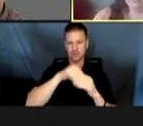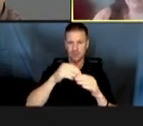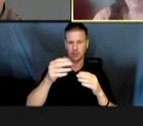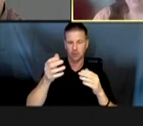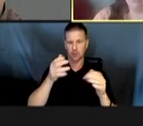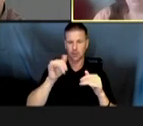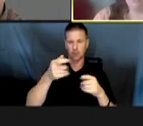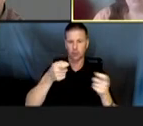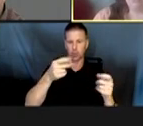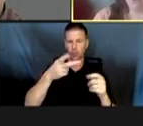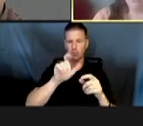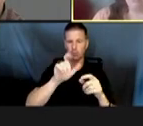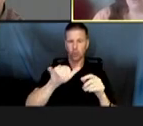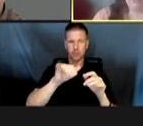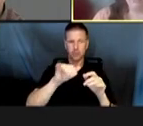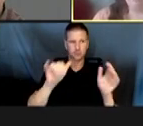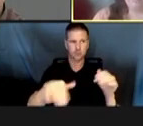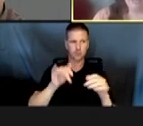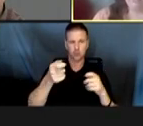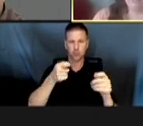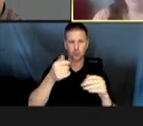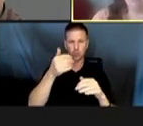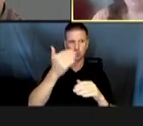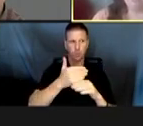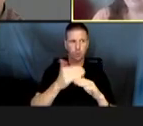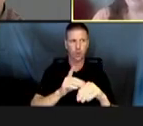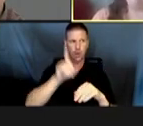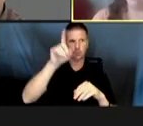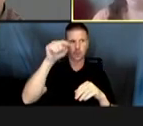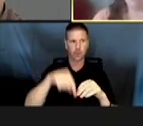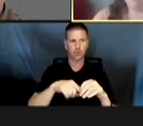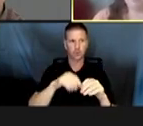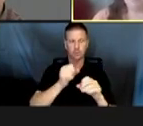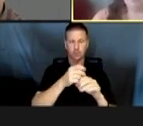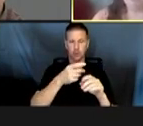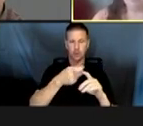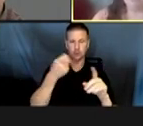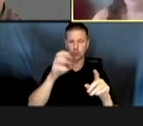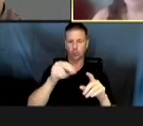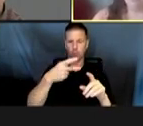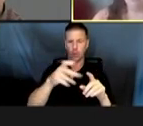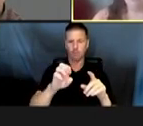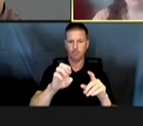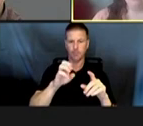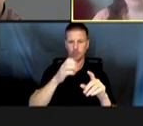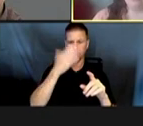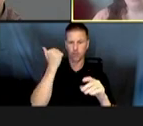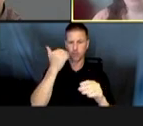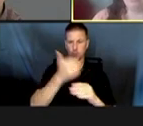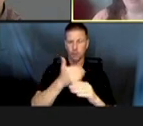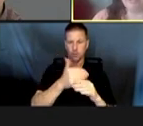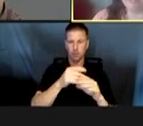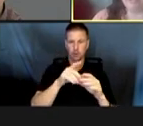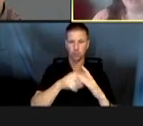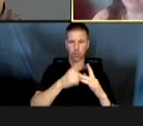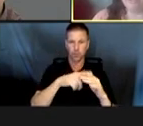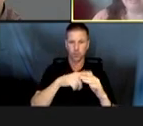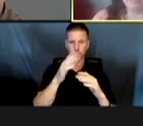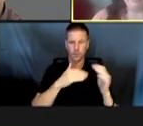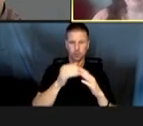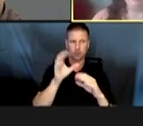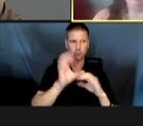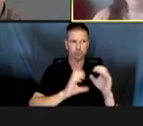that controlled the window going up and down was made out of rope. Because the window was original to the building